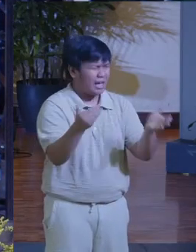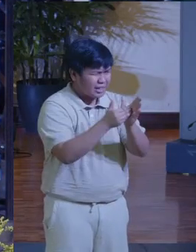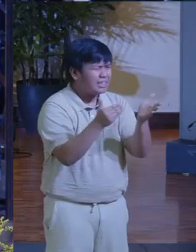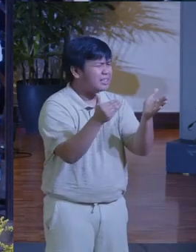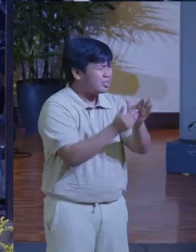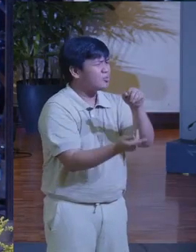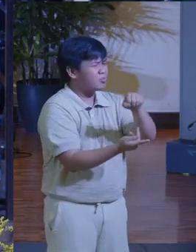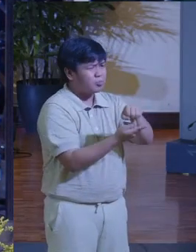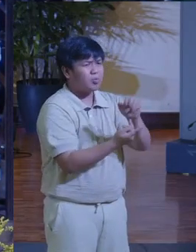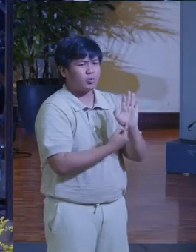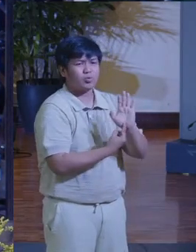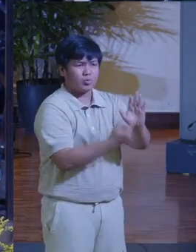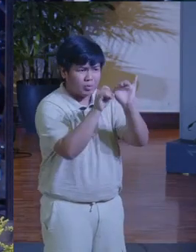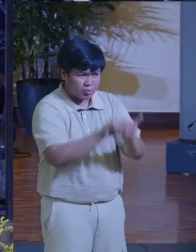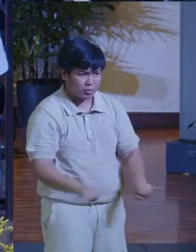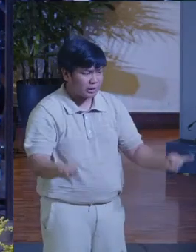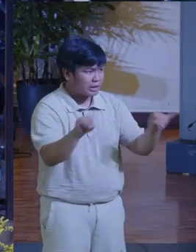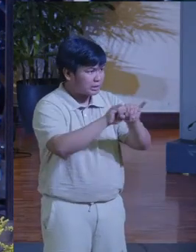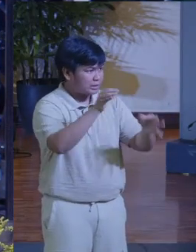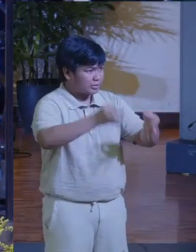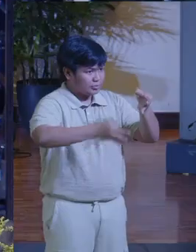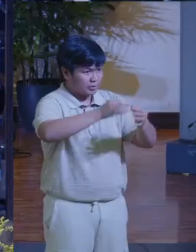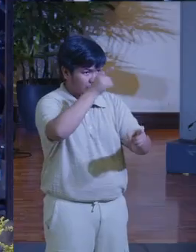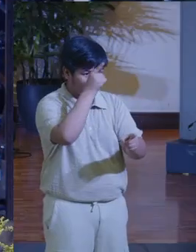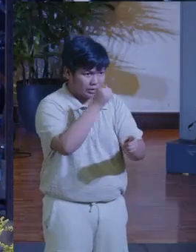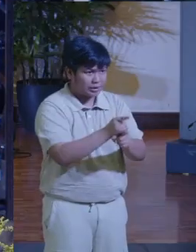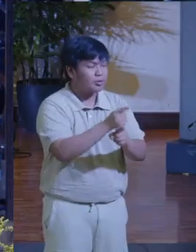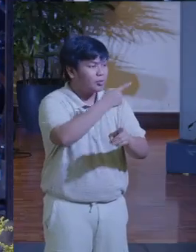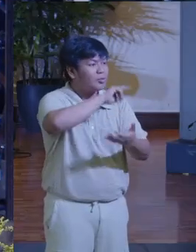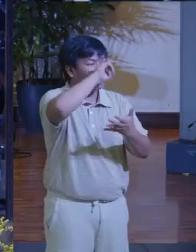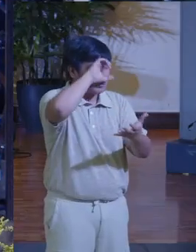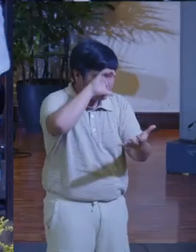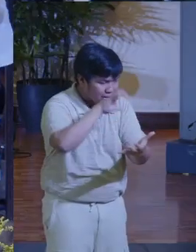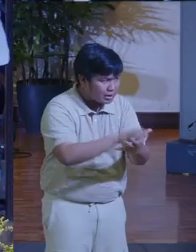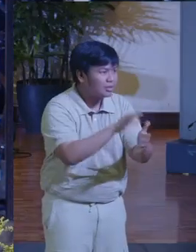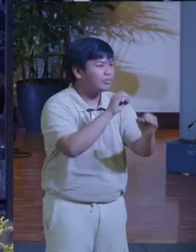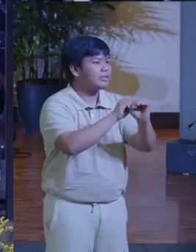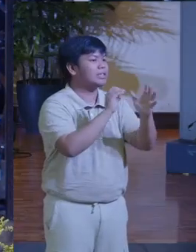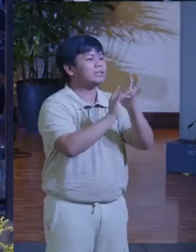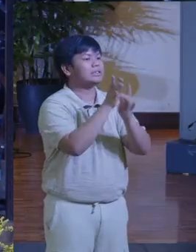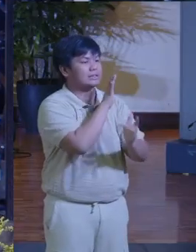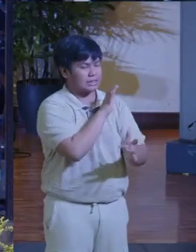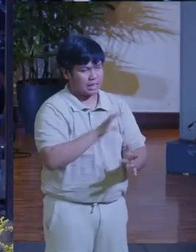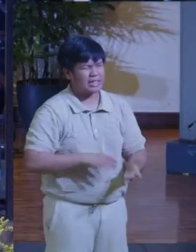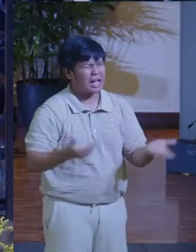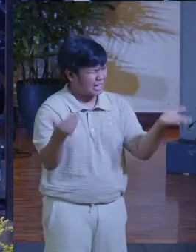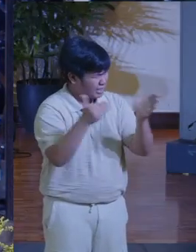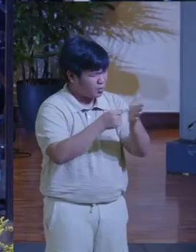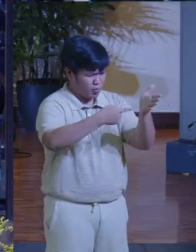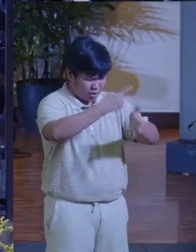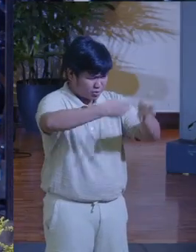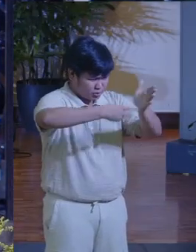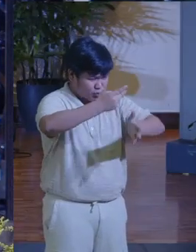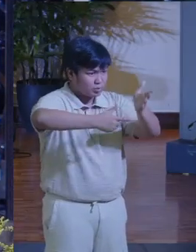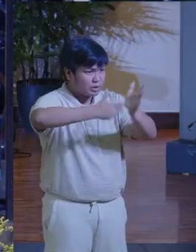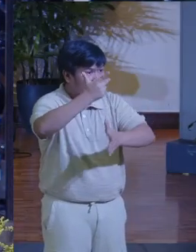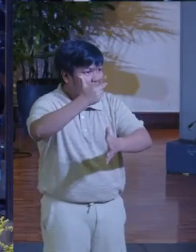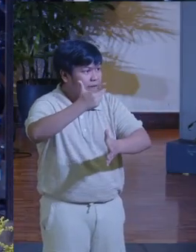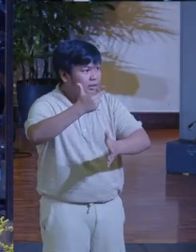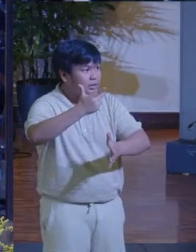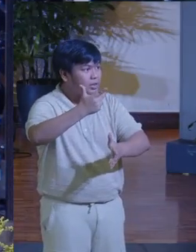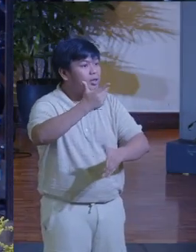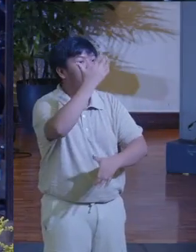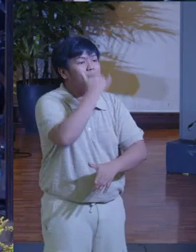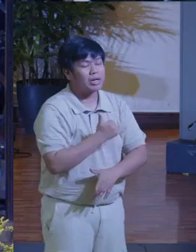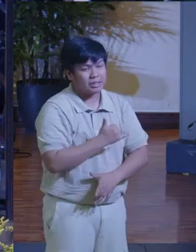Paulit-ulit siya. Justified by faith in Christ. We believed in Christ. We believed in Christ so that we can be justified